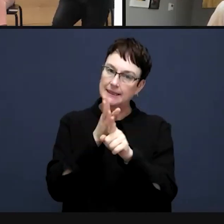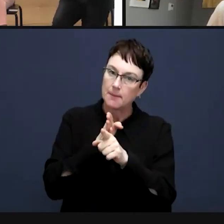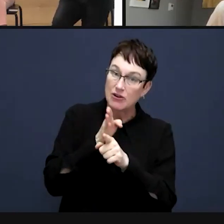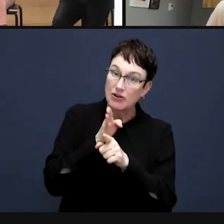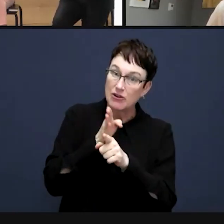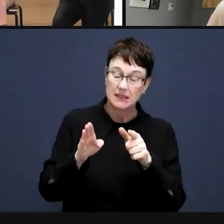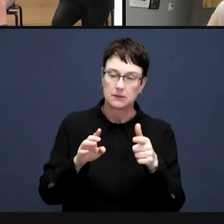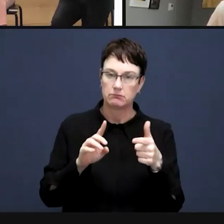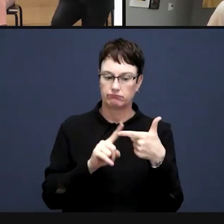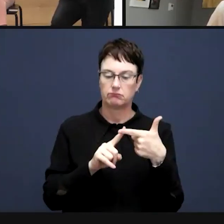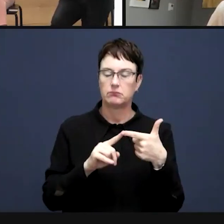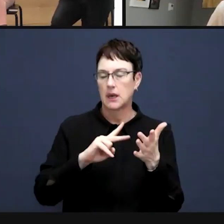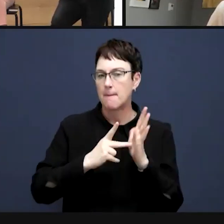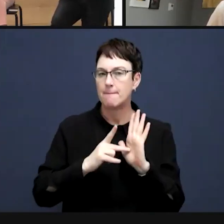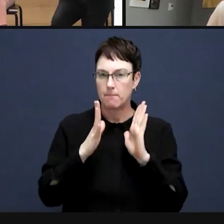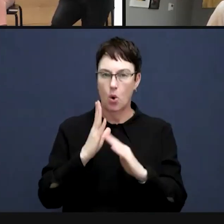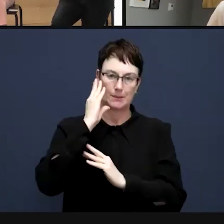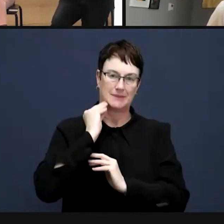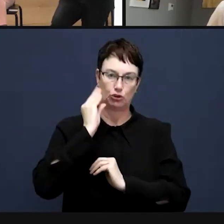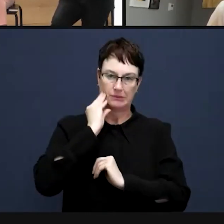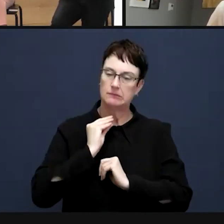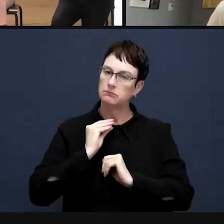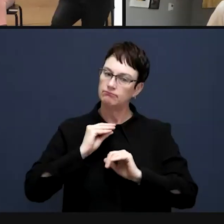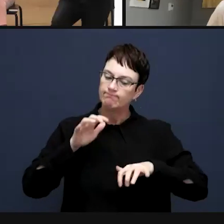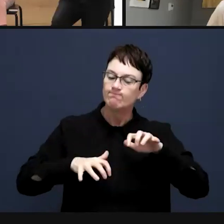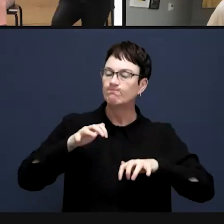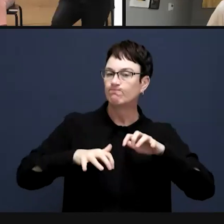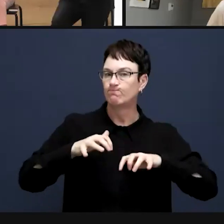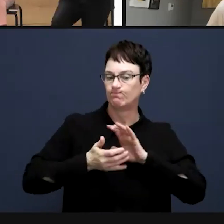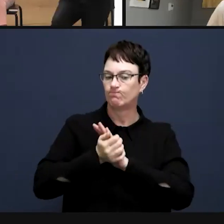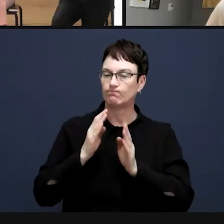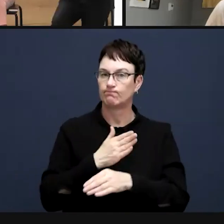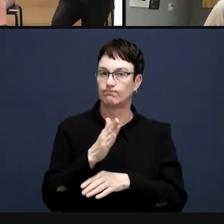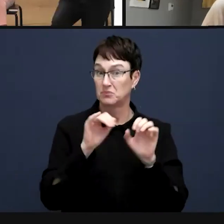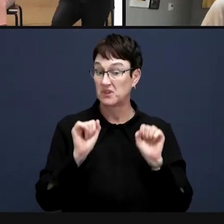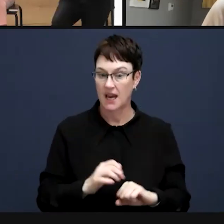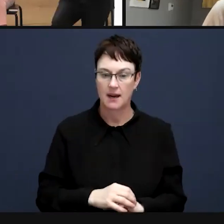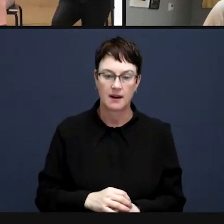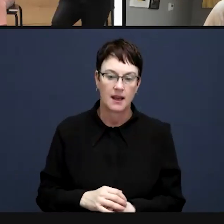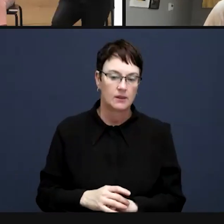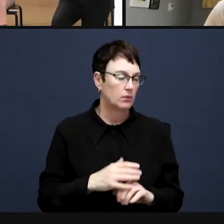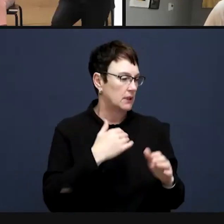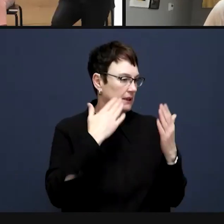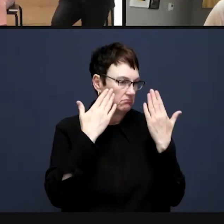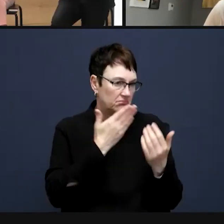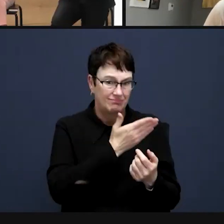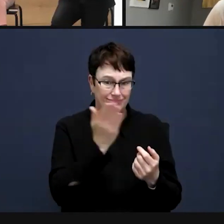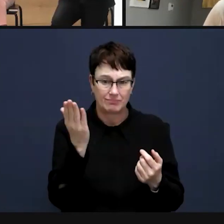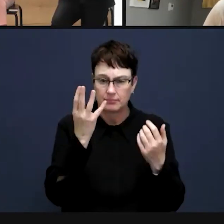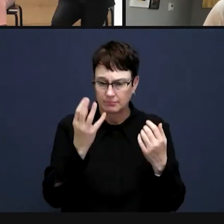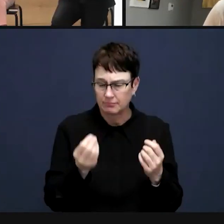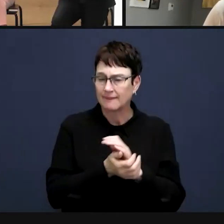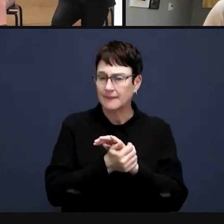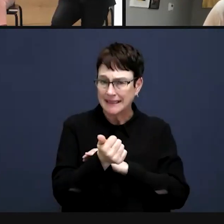for the certification. But as the way I know you, you have been working in the field for a long time, so I think you probably have the skills. So it's more